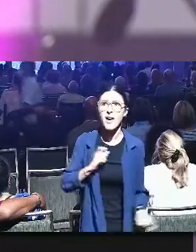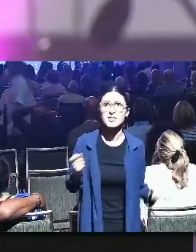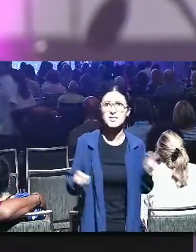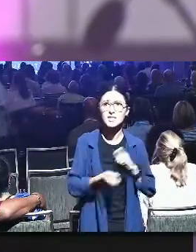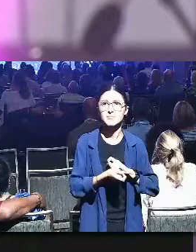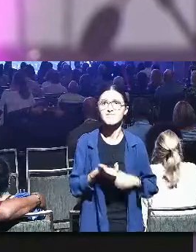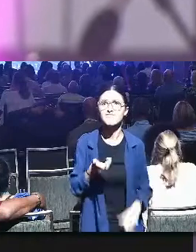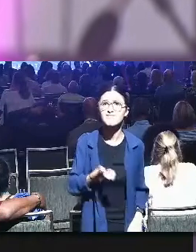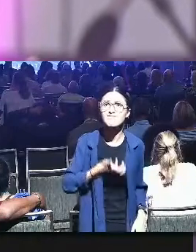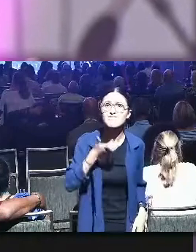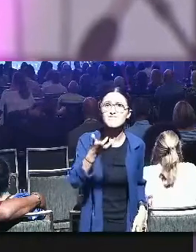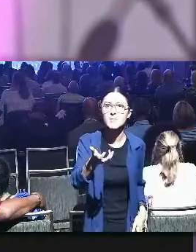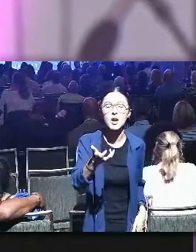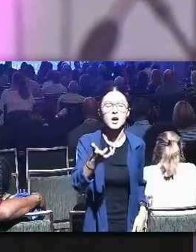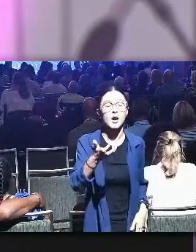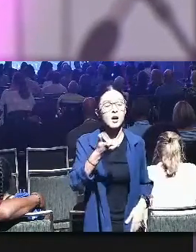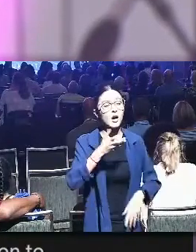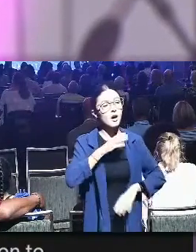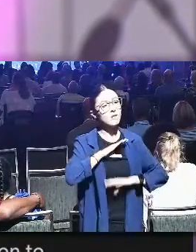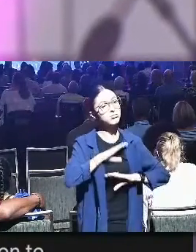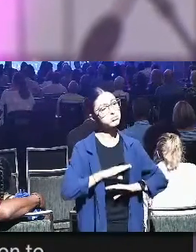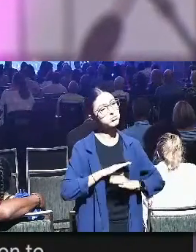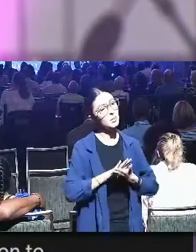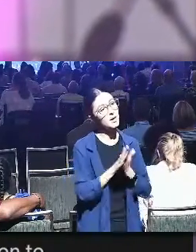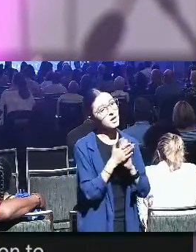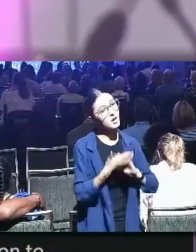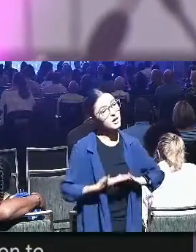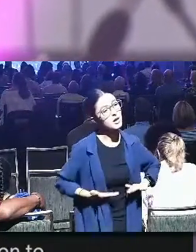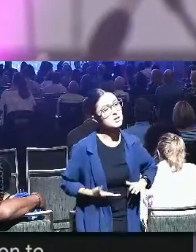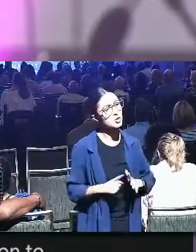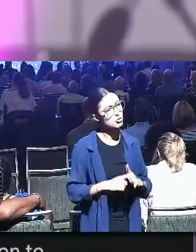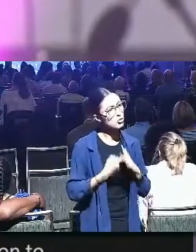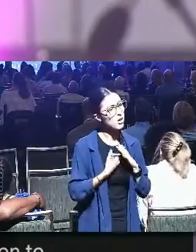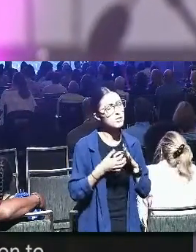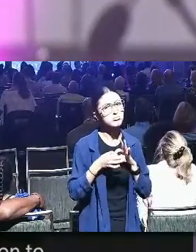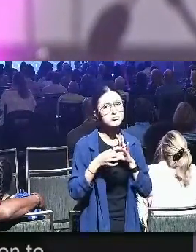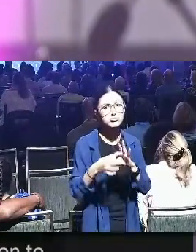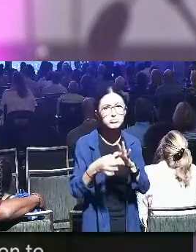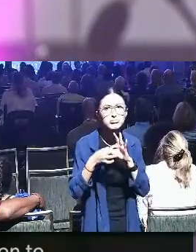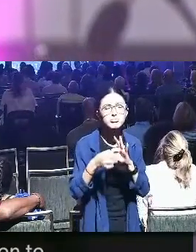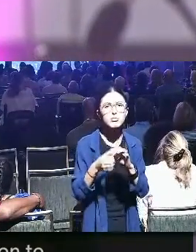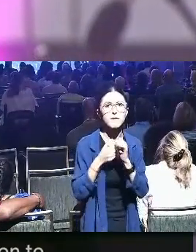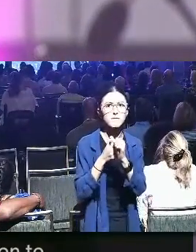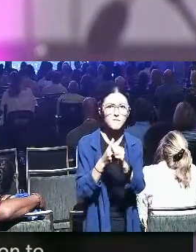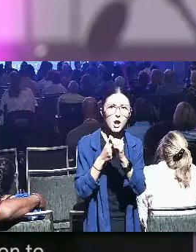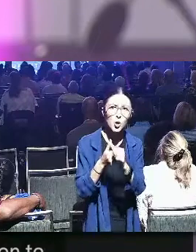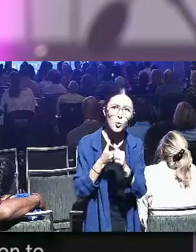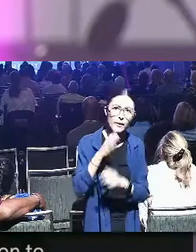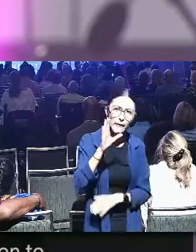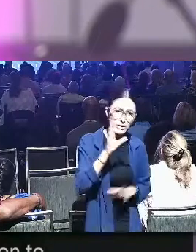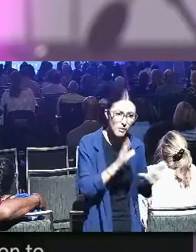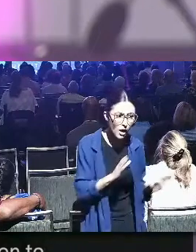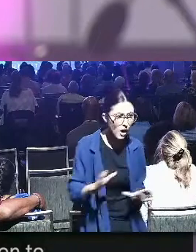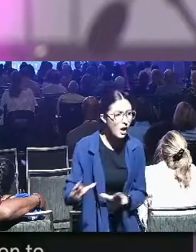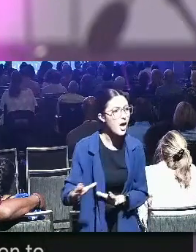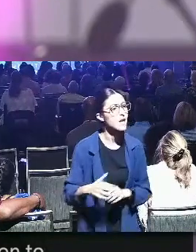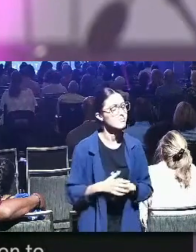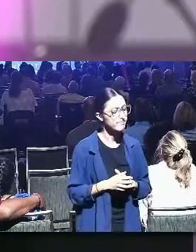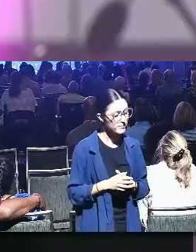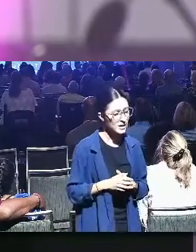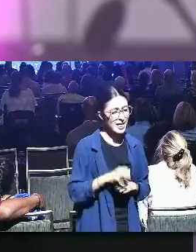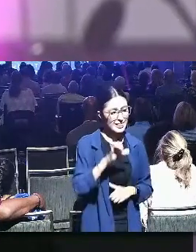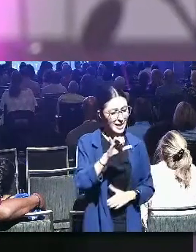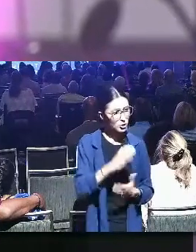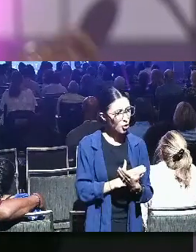his rhythm and his plan and his wisdom. And Tina, your song ministered to me today. That was